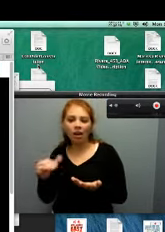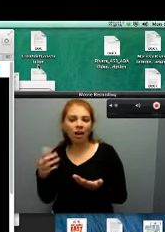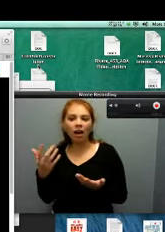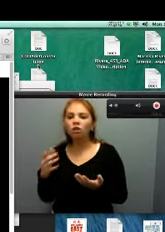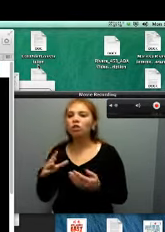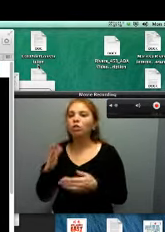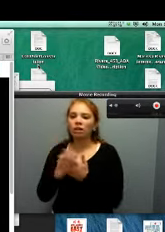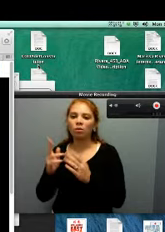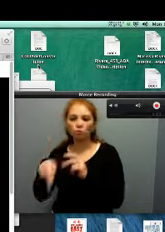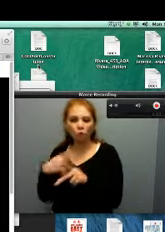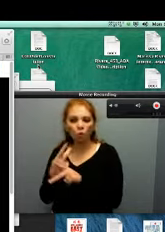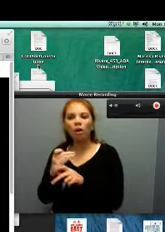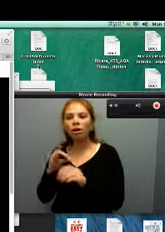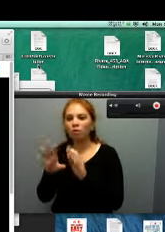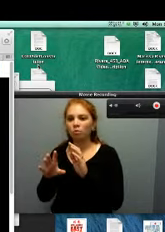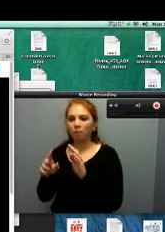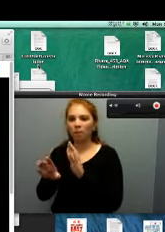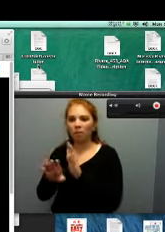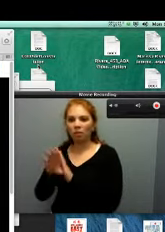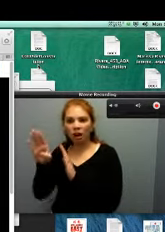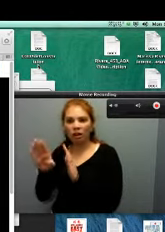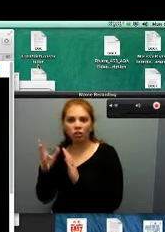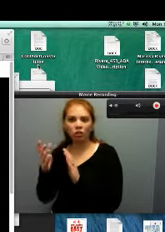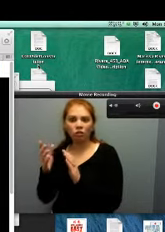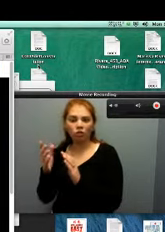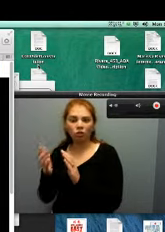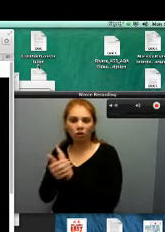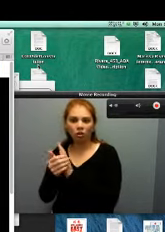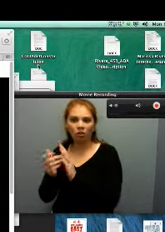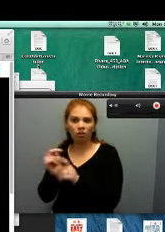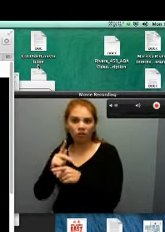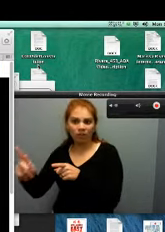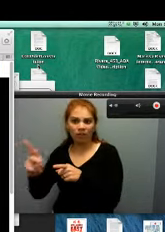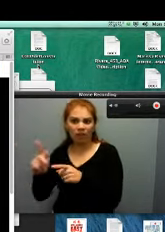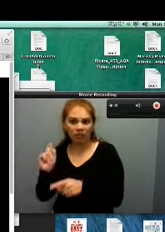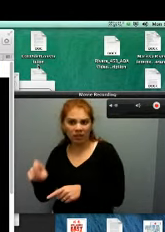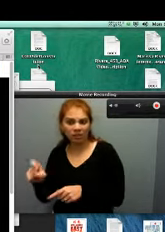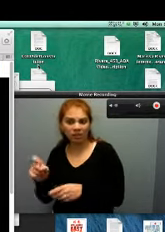of professional development are you going to be required to do?